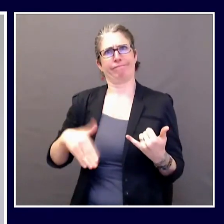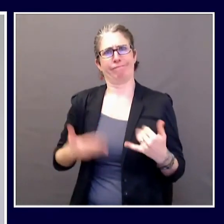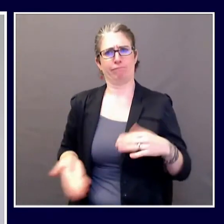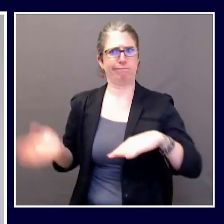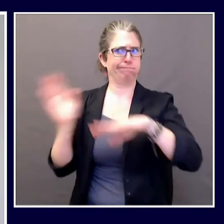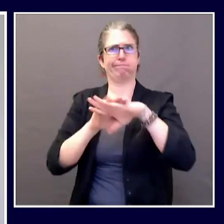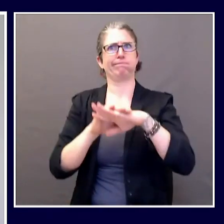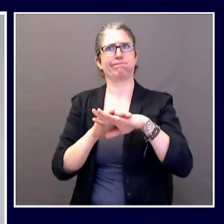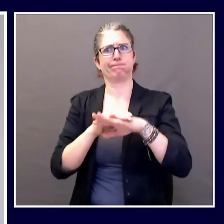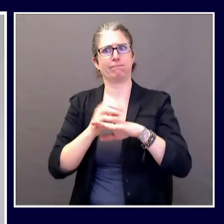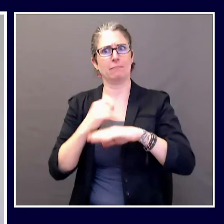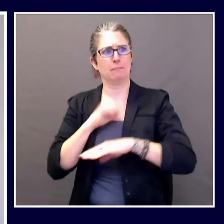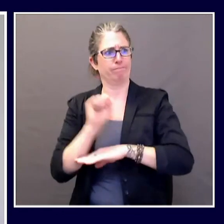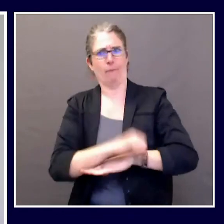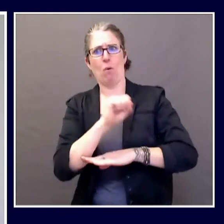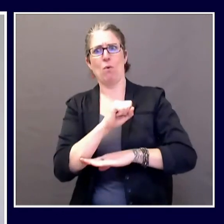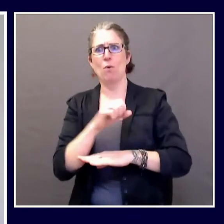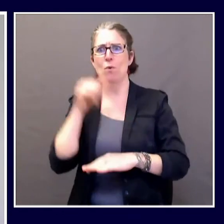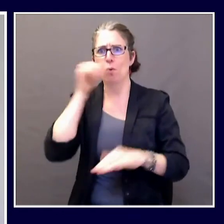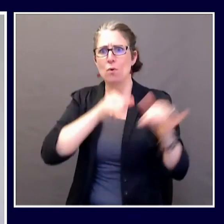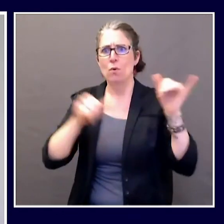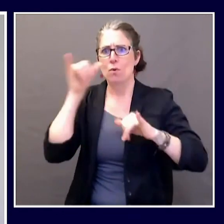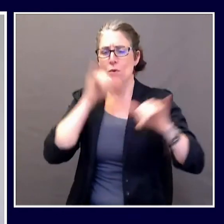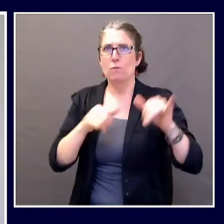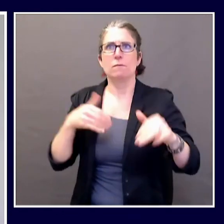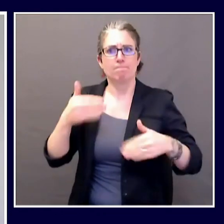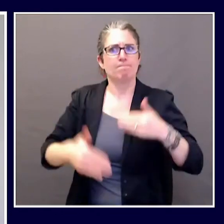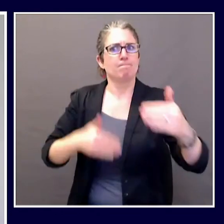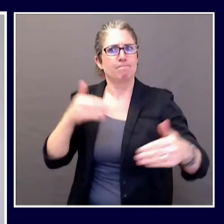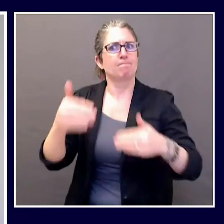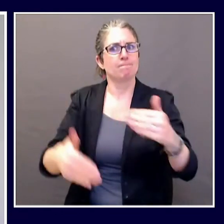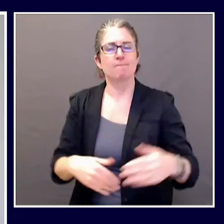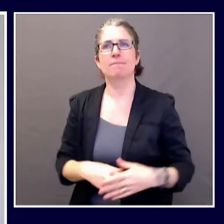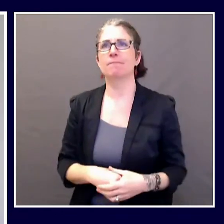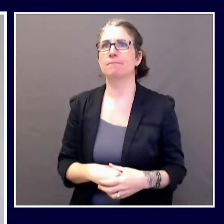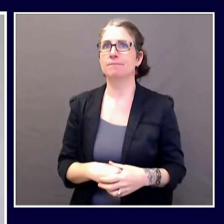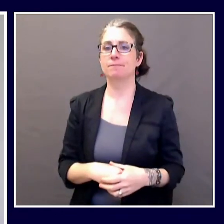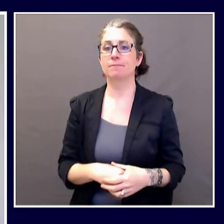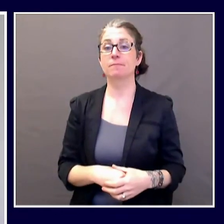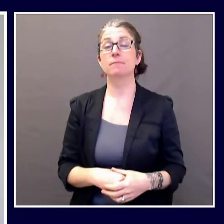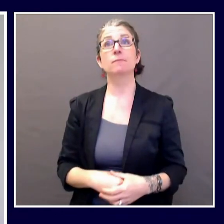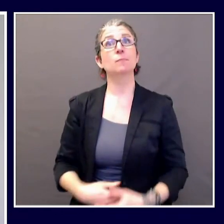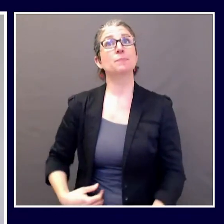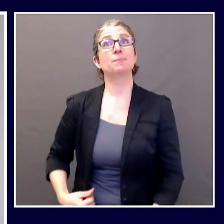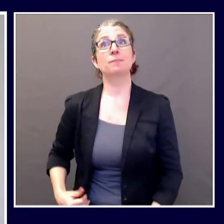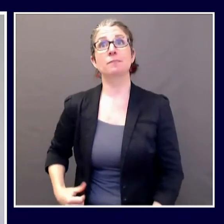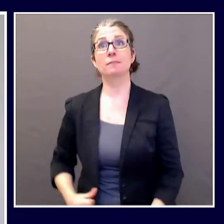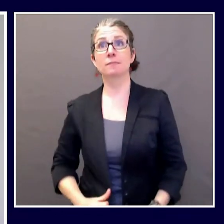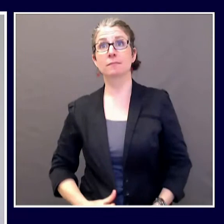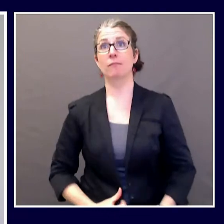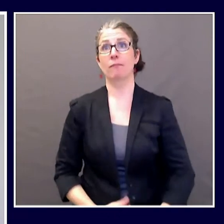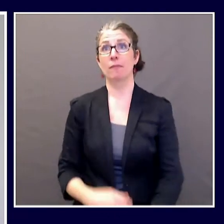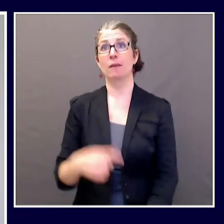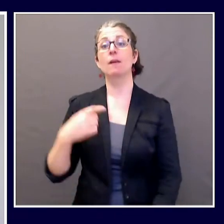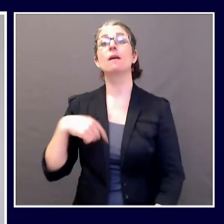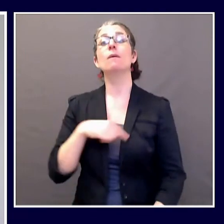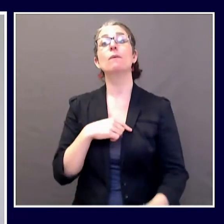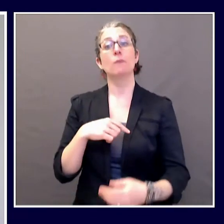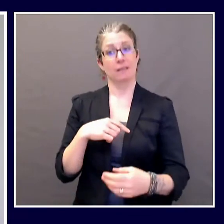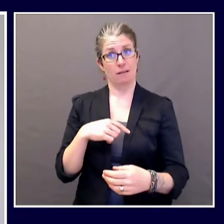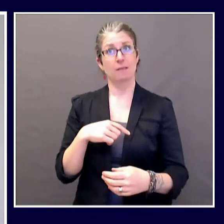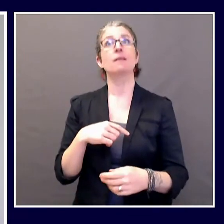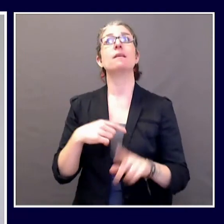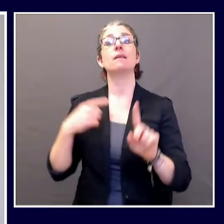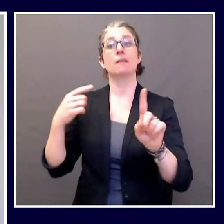And finally, we received our final doses that Maine has been allocated by the federal